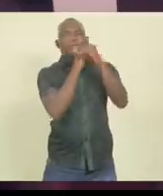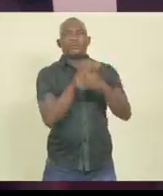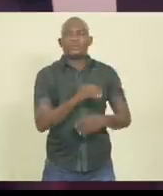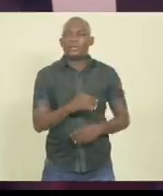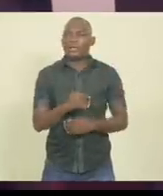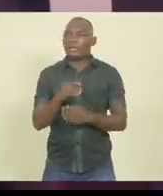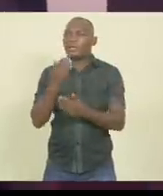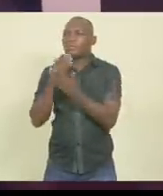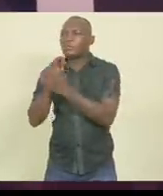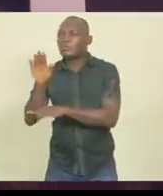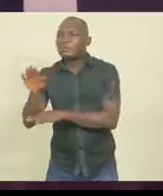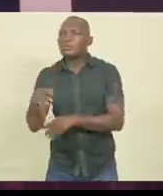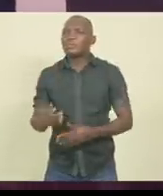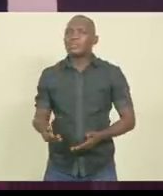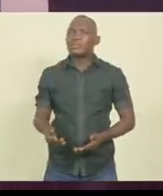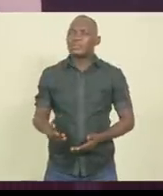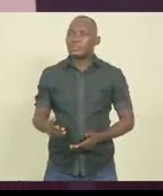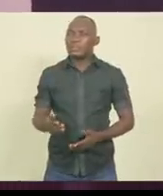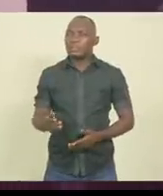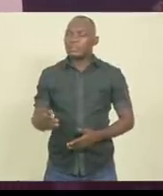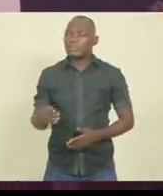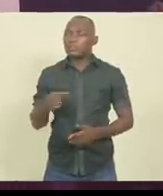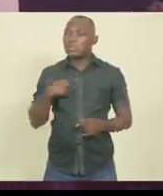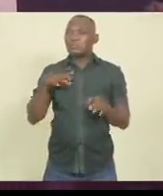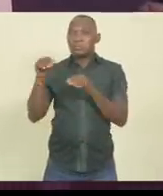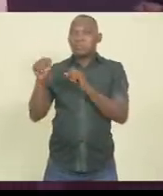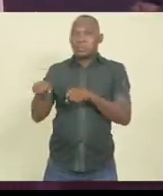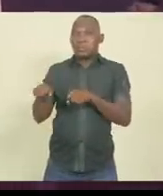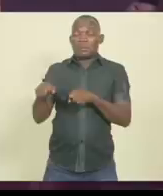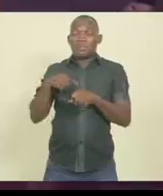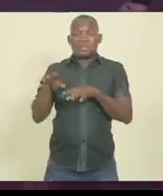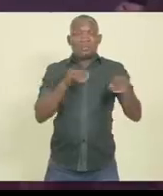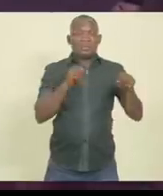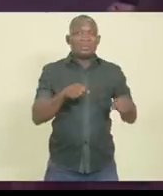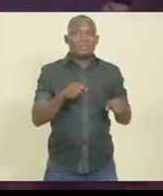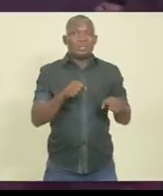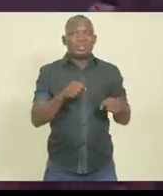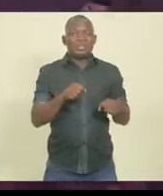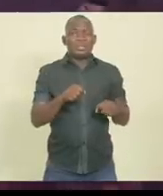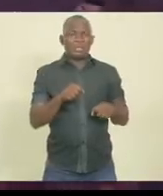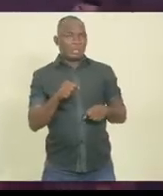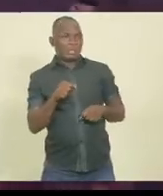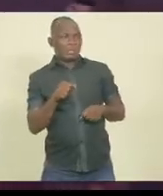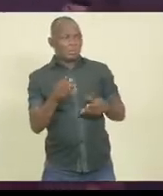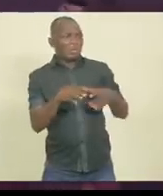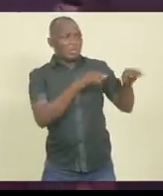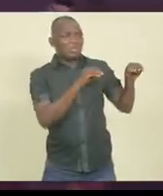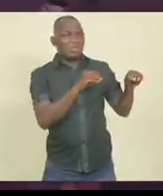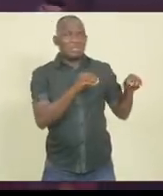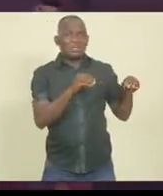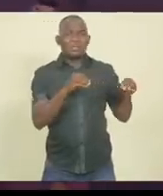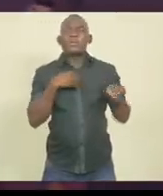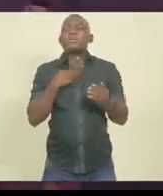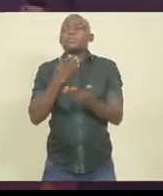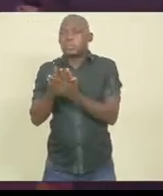Good evening, madam. Is it okay if I leave? I need to be somewhere. I didn't hear you. I was